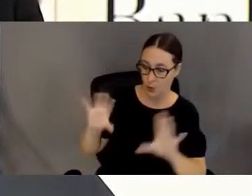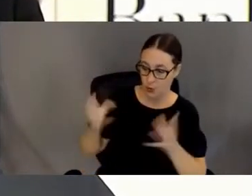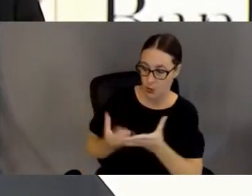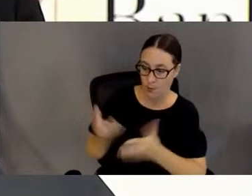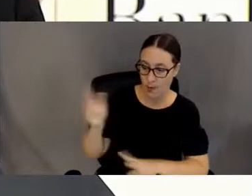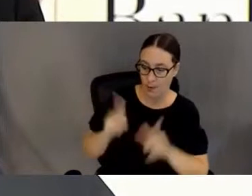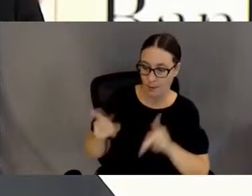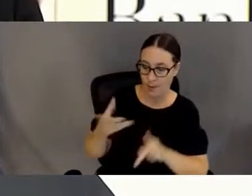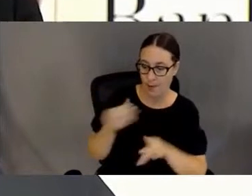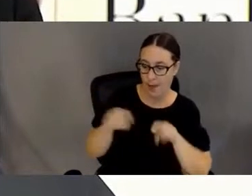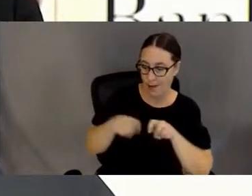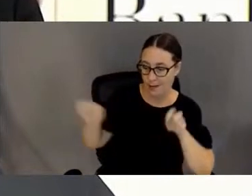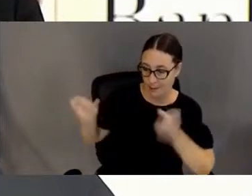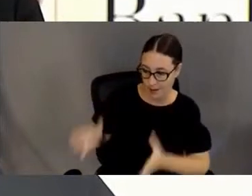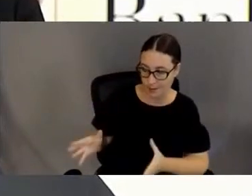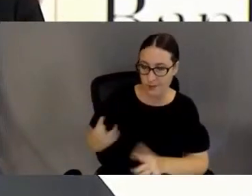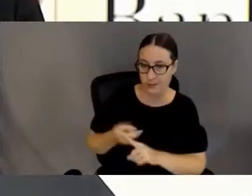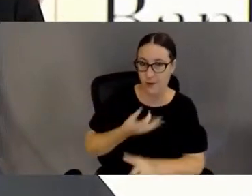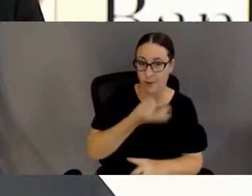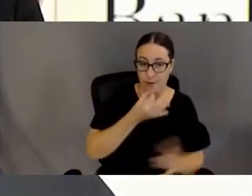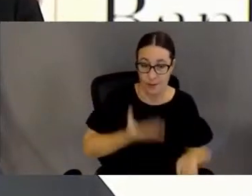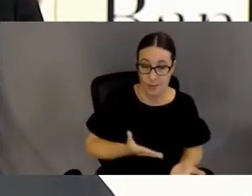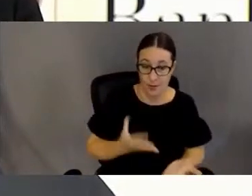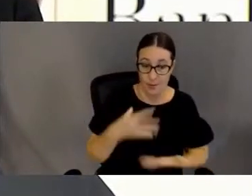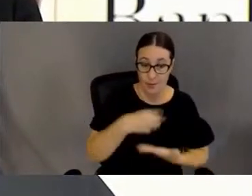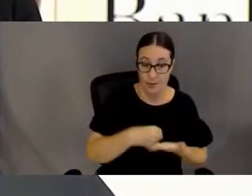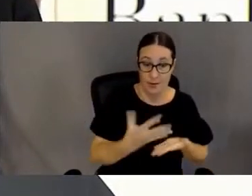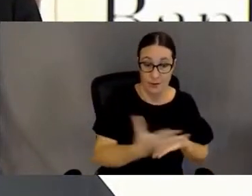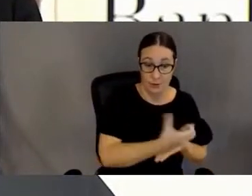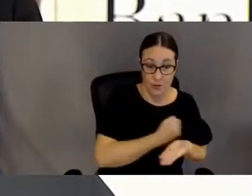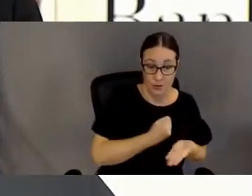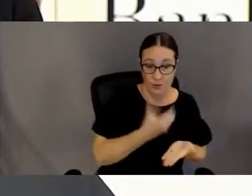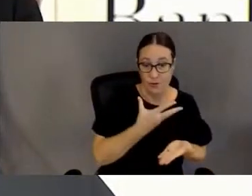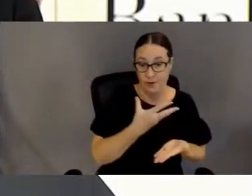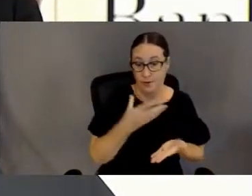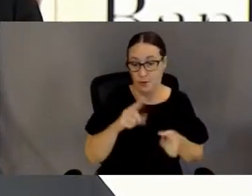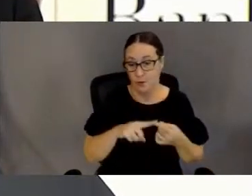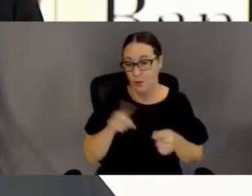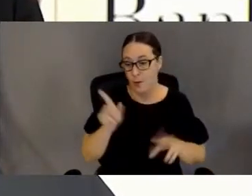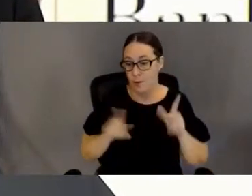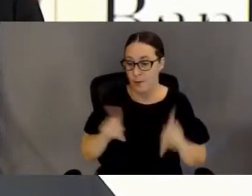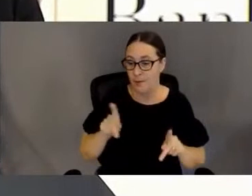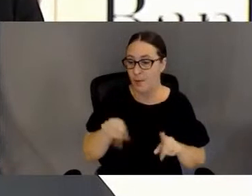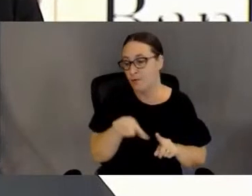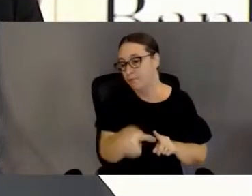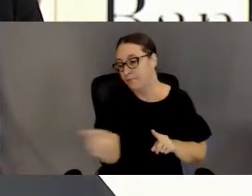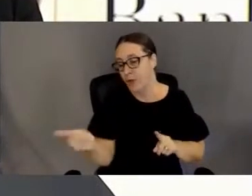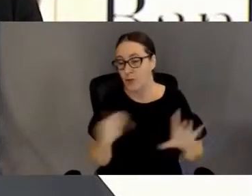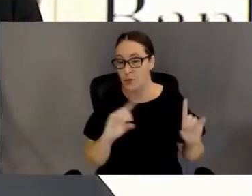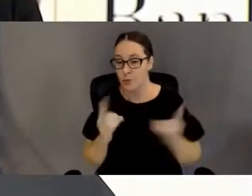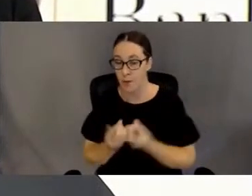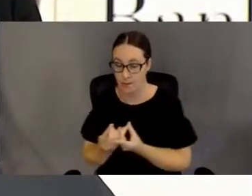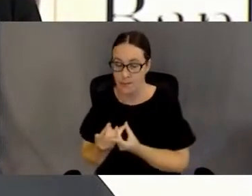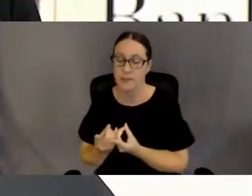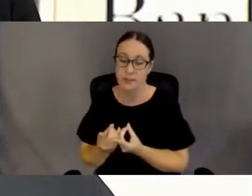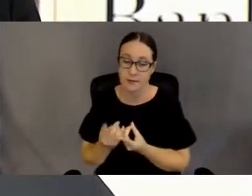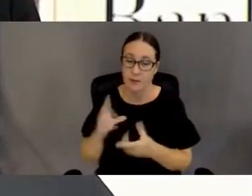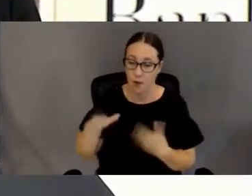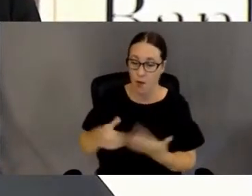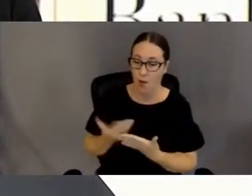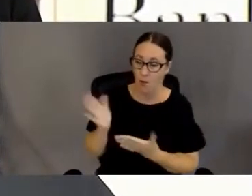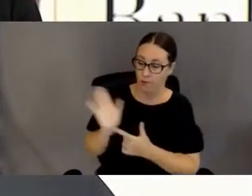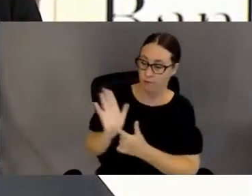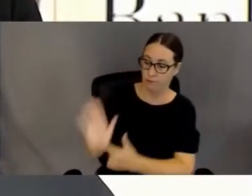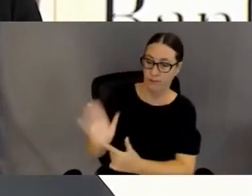panelists, from our experts here at Treasury to our colleagues across the administration, all of whom will present ideas